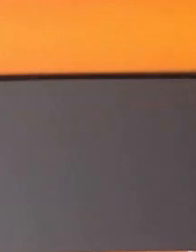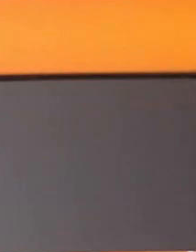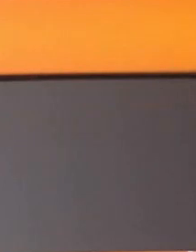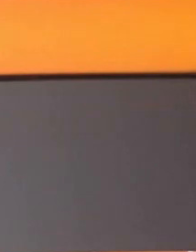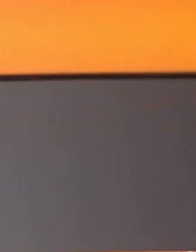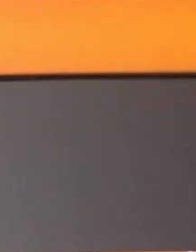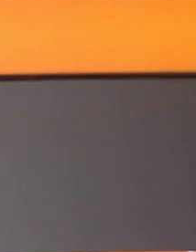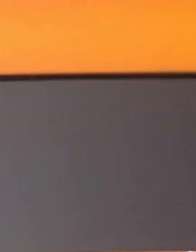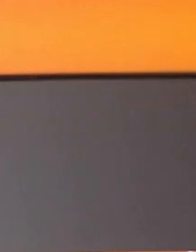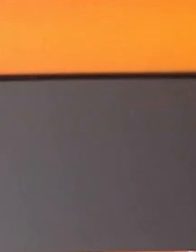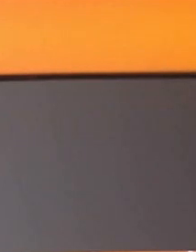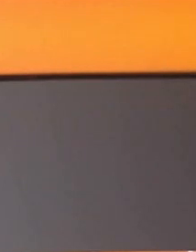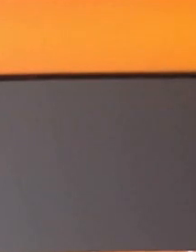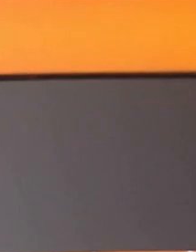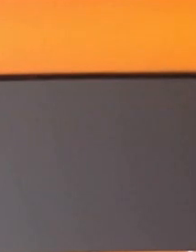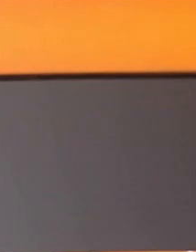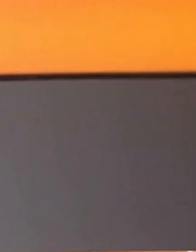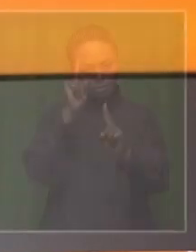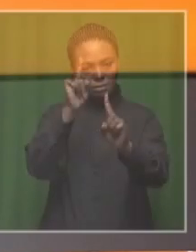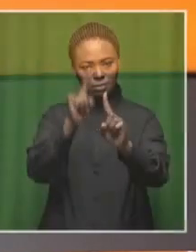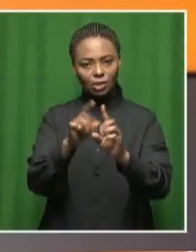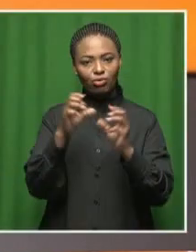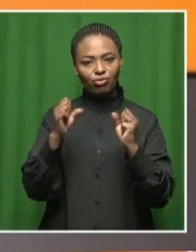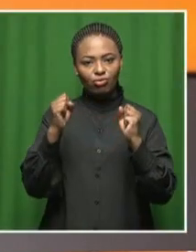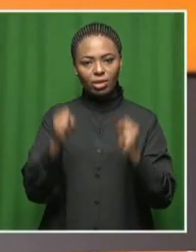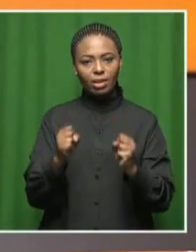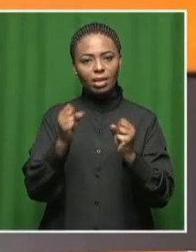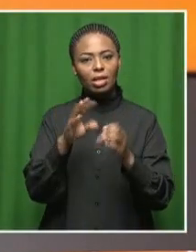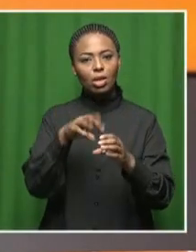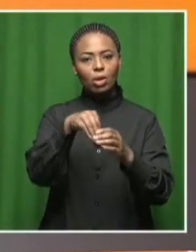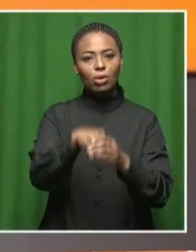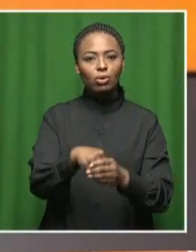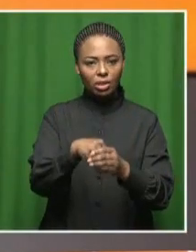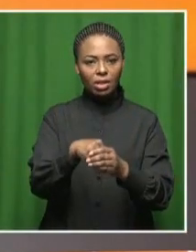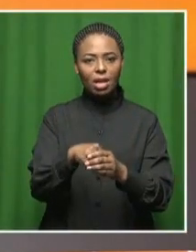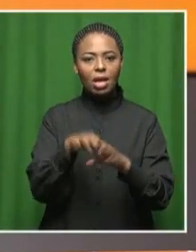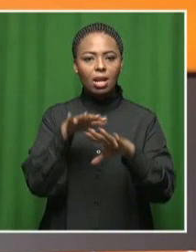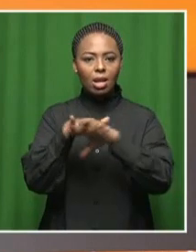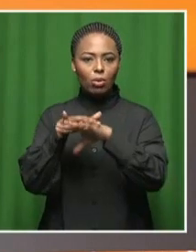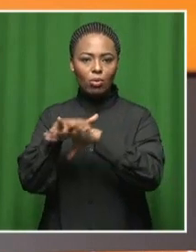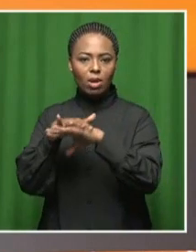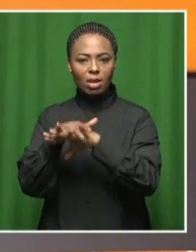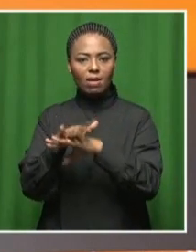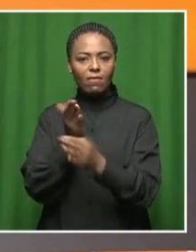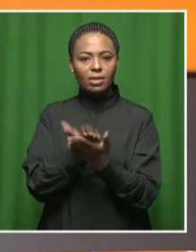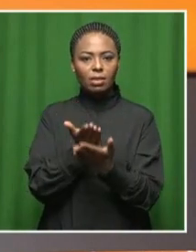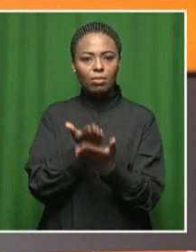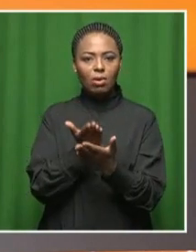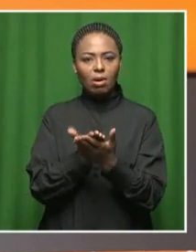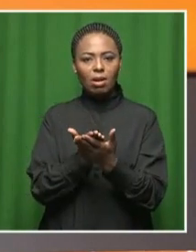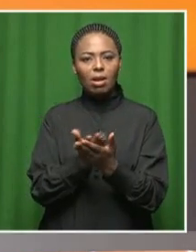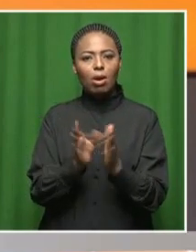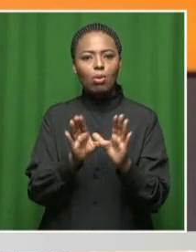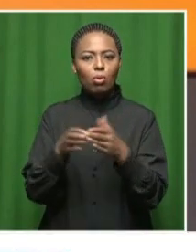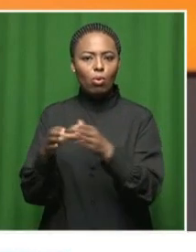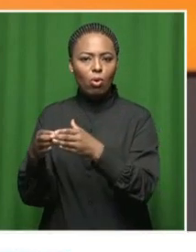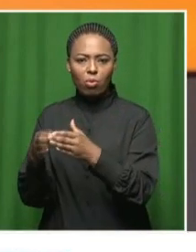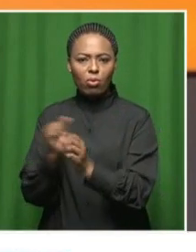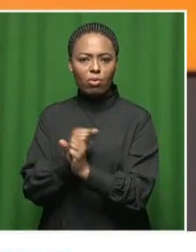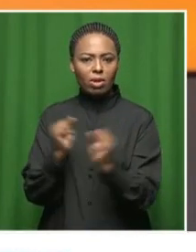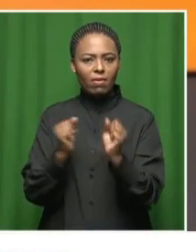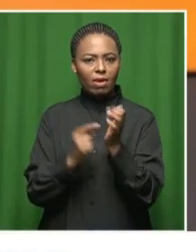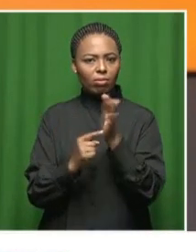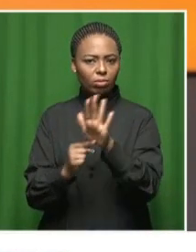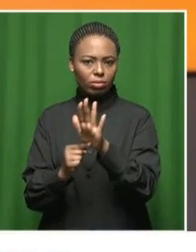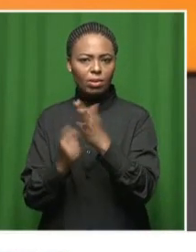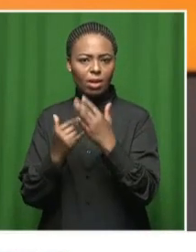Welcome back. Well, it aims to strengthen the inclusion, the networking and visibility of underrepresented groups in the South African gaming scene, and it